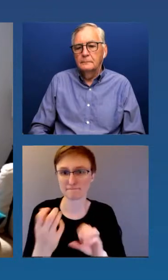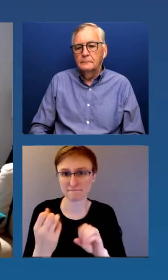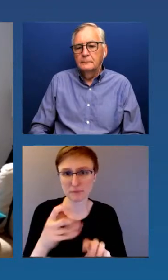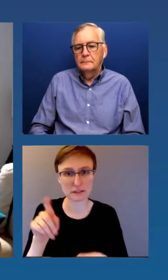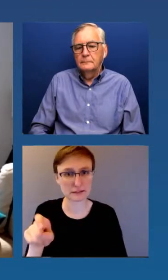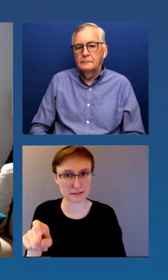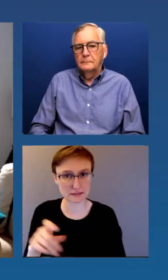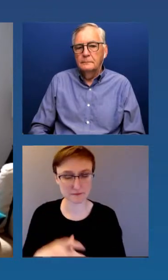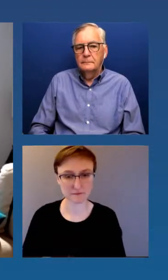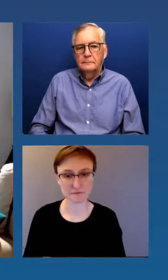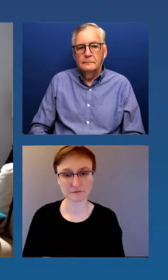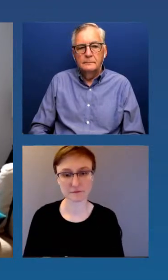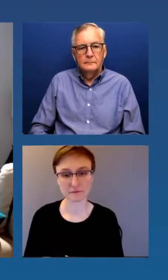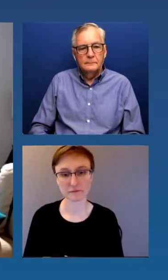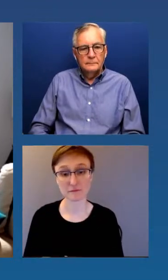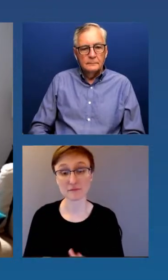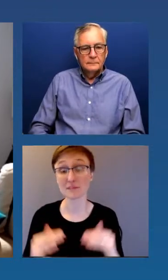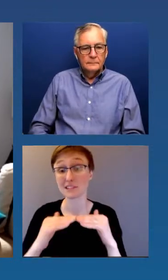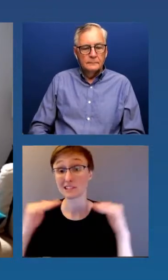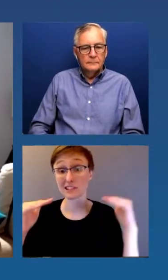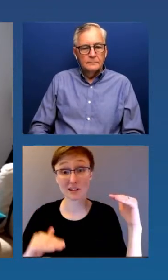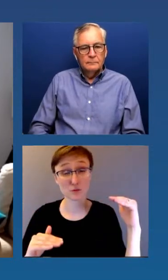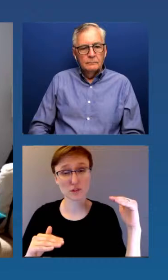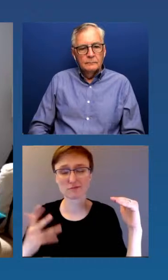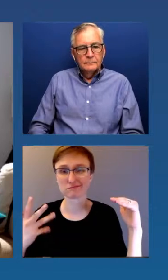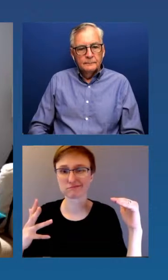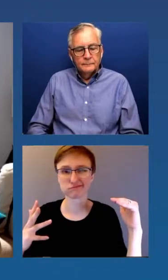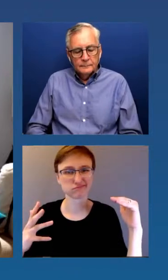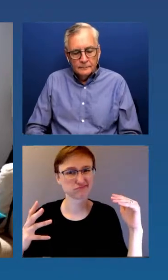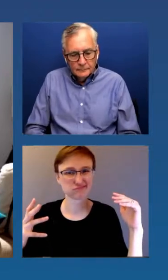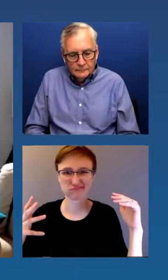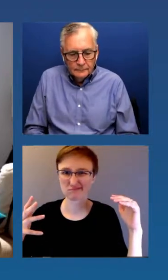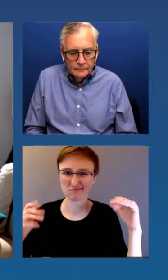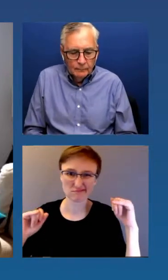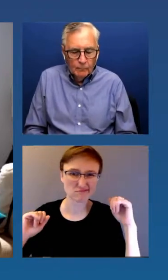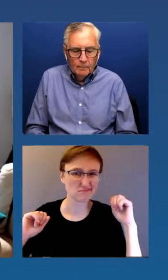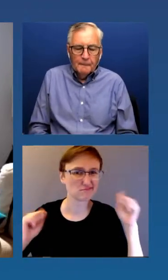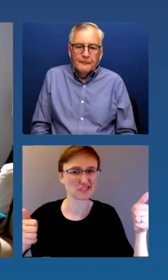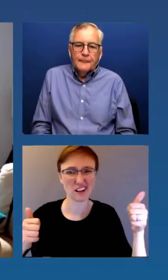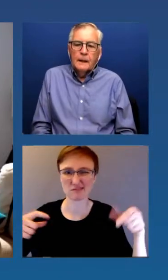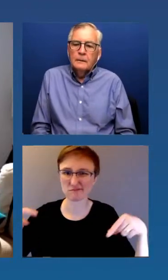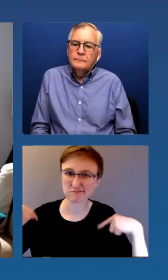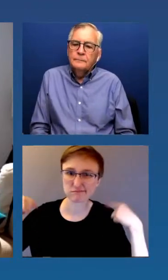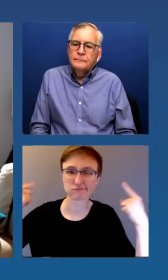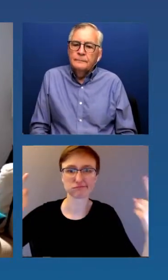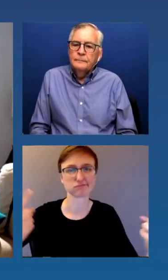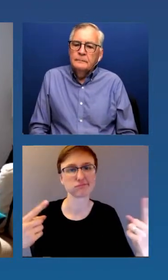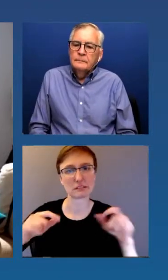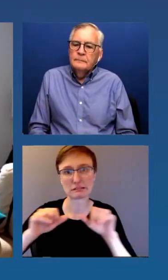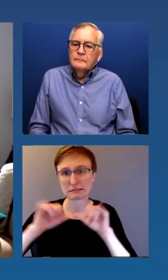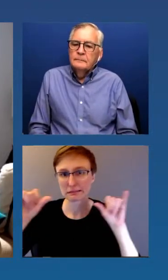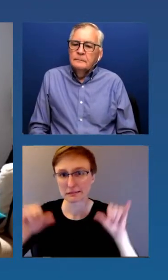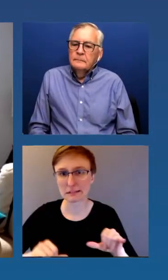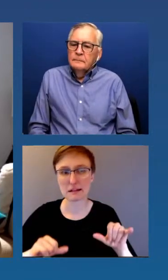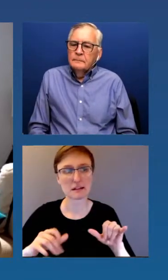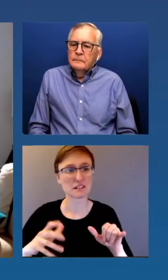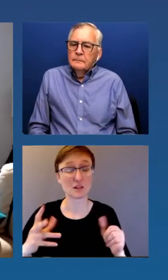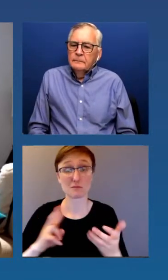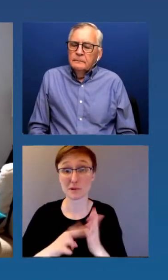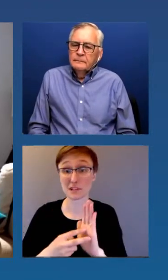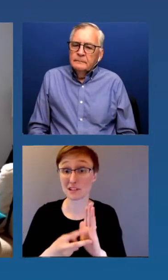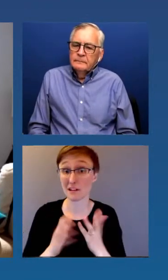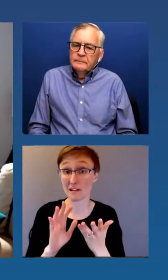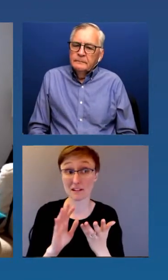the default and embedded in our structures, in our process, in how we receive data and how we receive information.